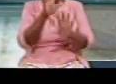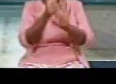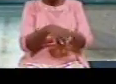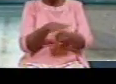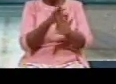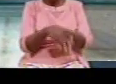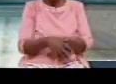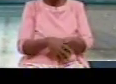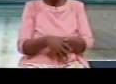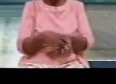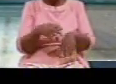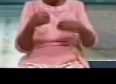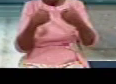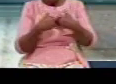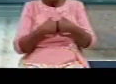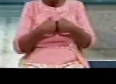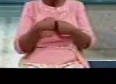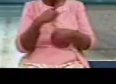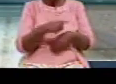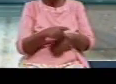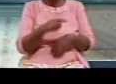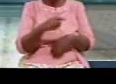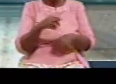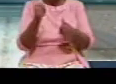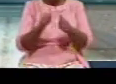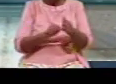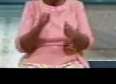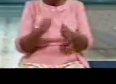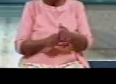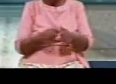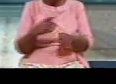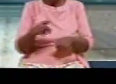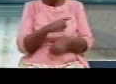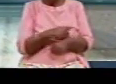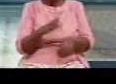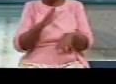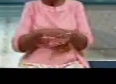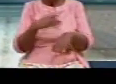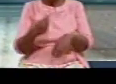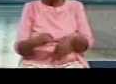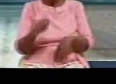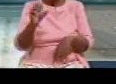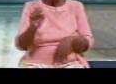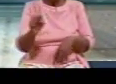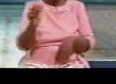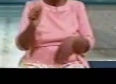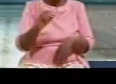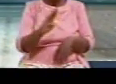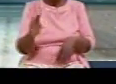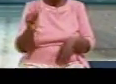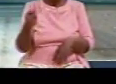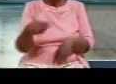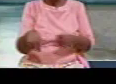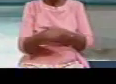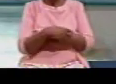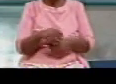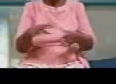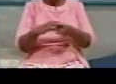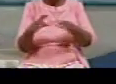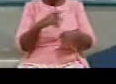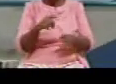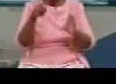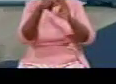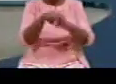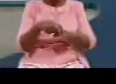doth not each of you on the Sabbath day loose his ox and his